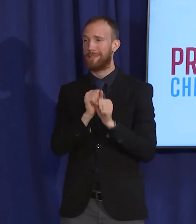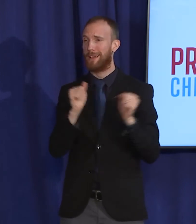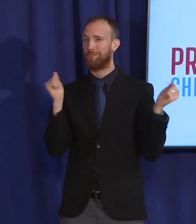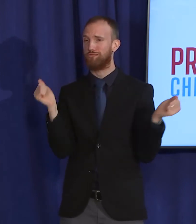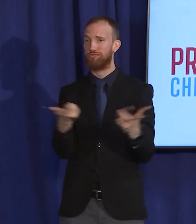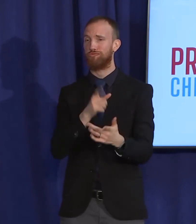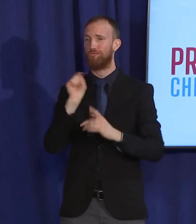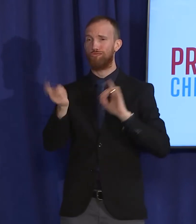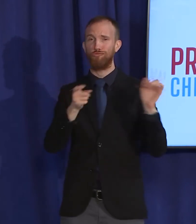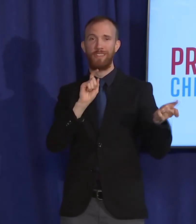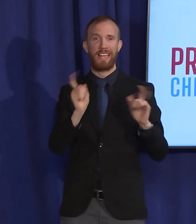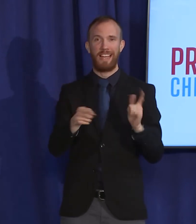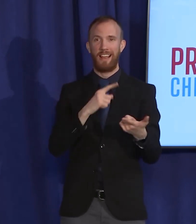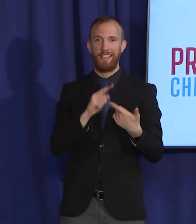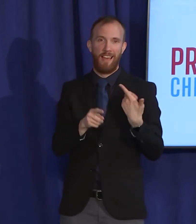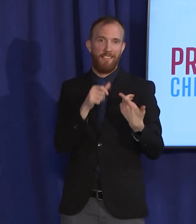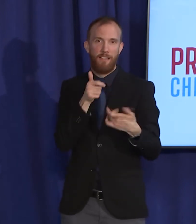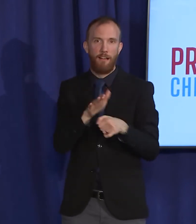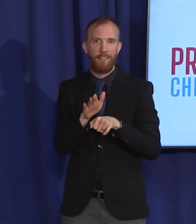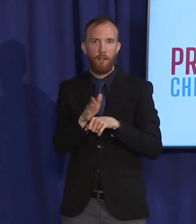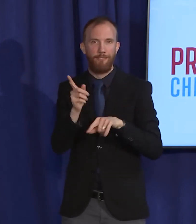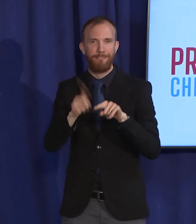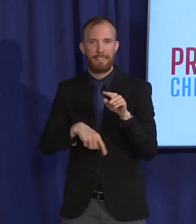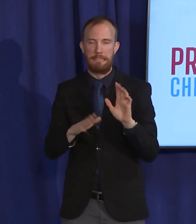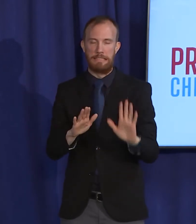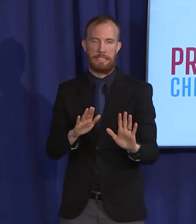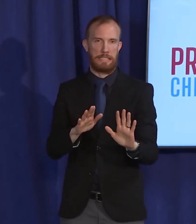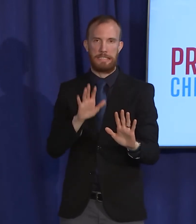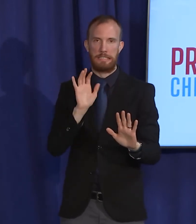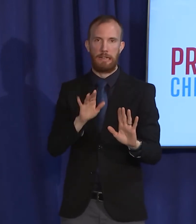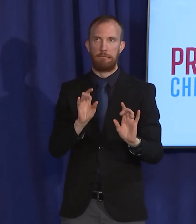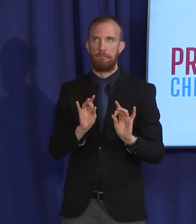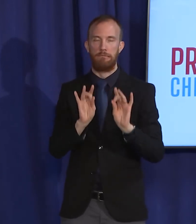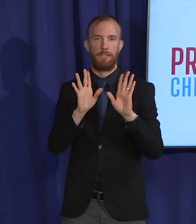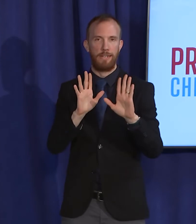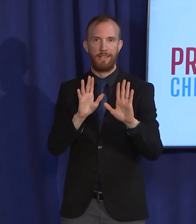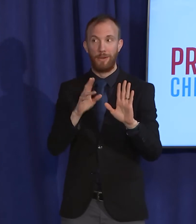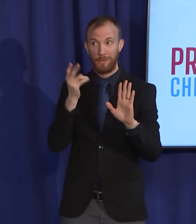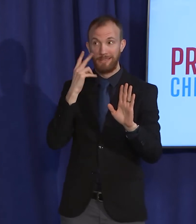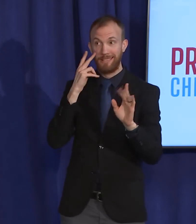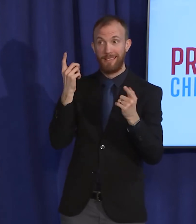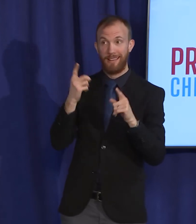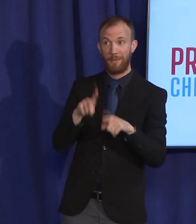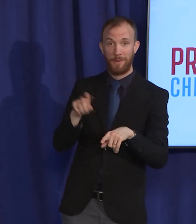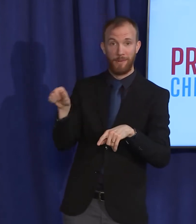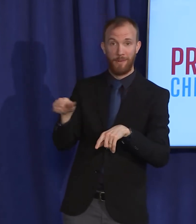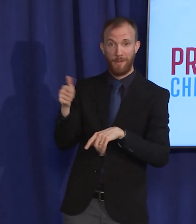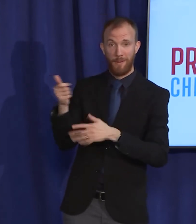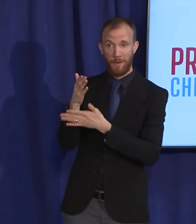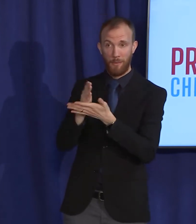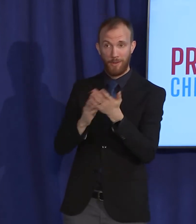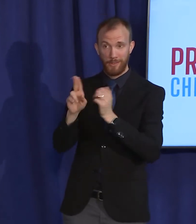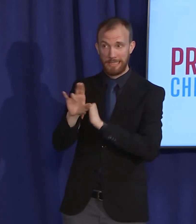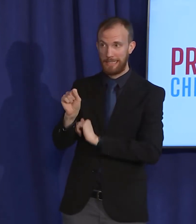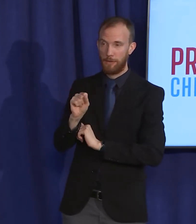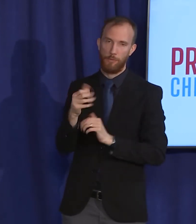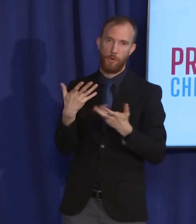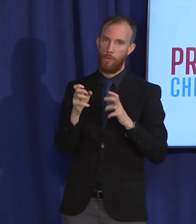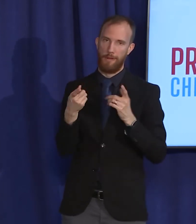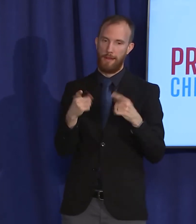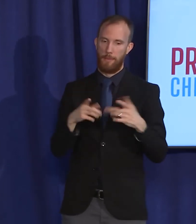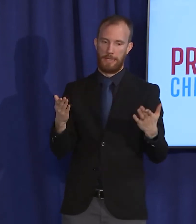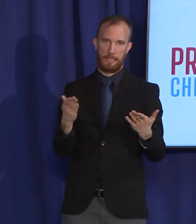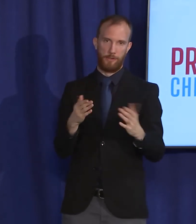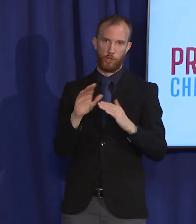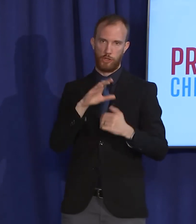underdeliver. That's a disaster, and you've seen that happen in other parts of the country. That's not what we want to have happen here in Chicago. Doctor,